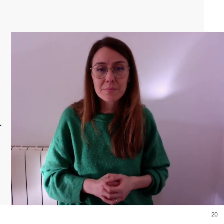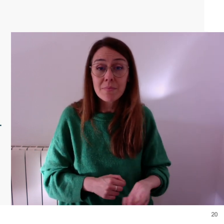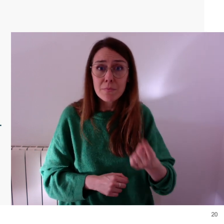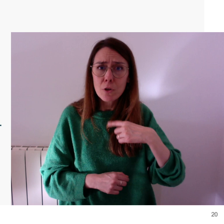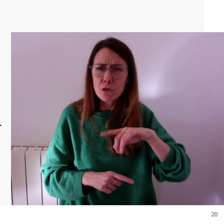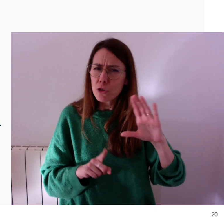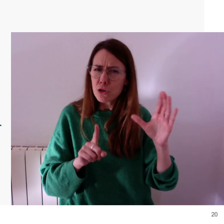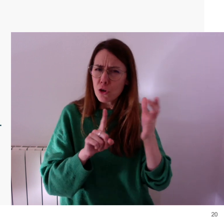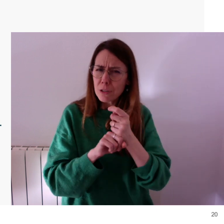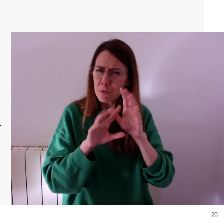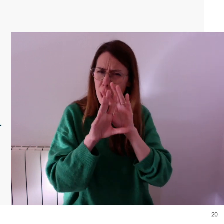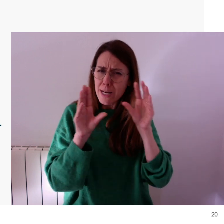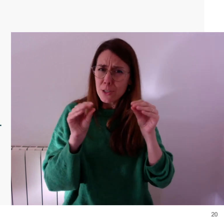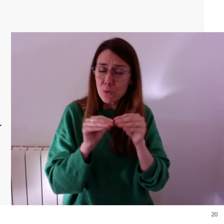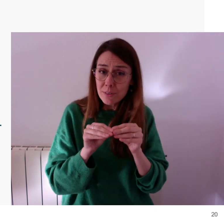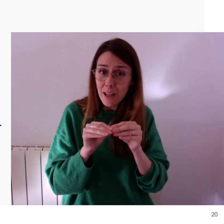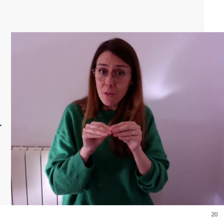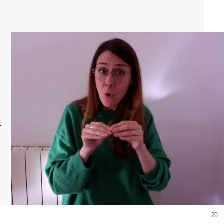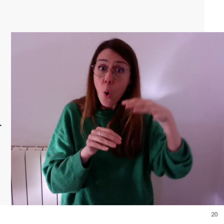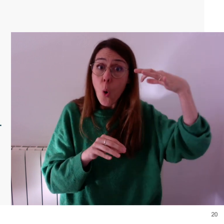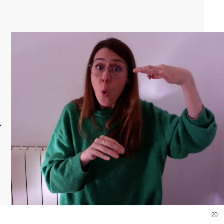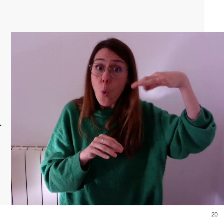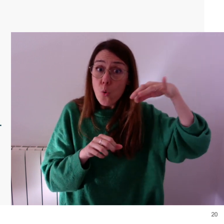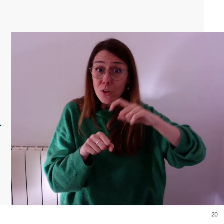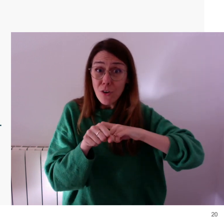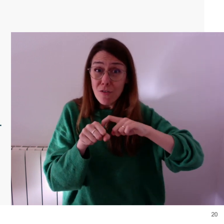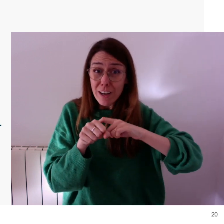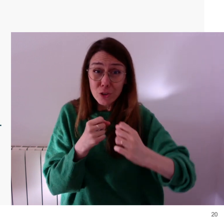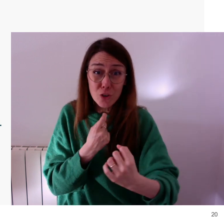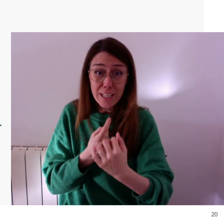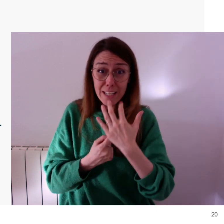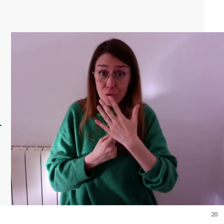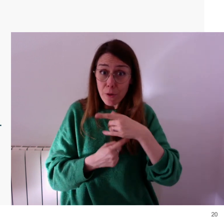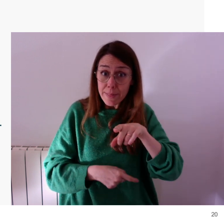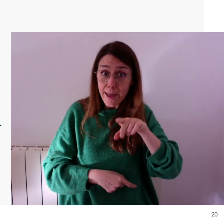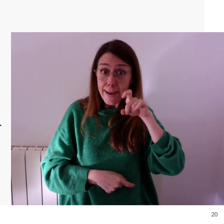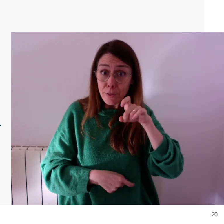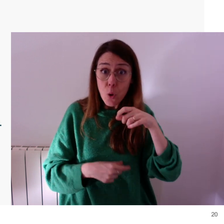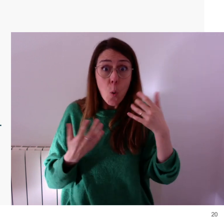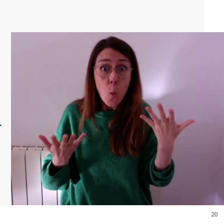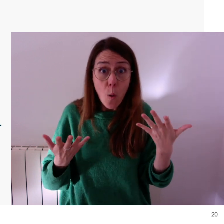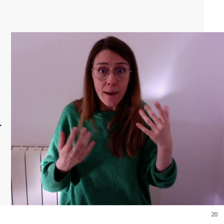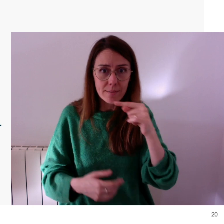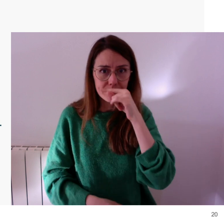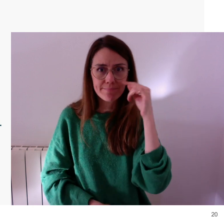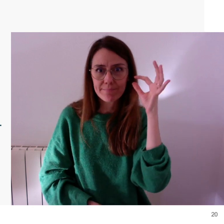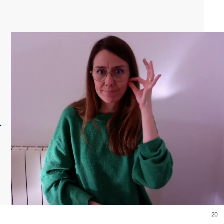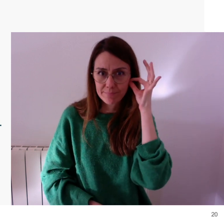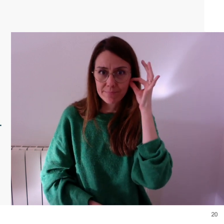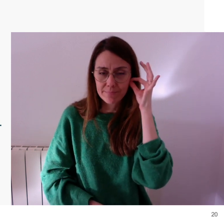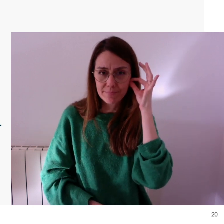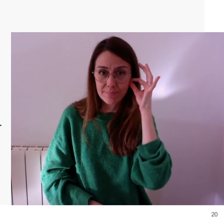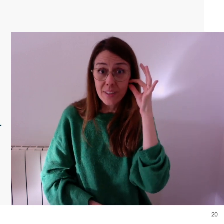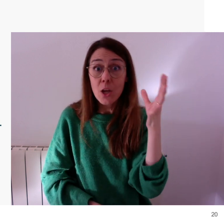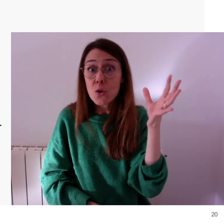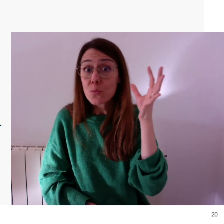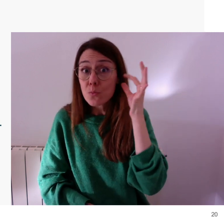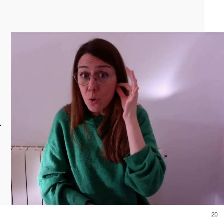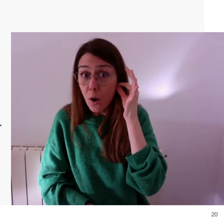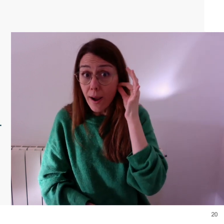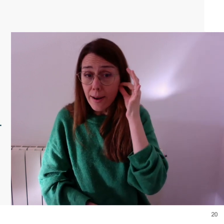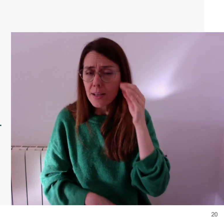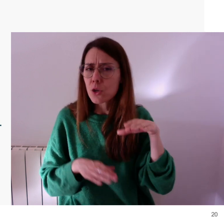with bent fingers, we had all the variants where bent fingers were used. The only statistically